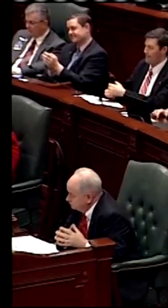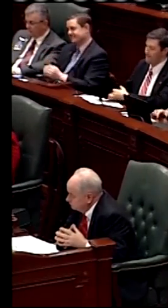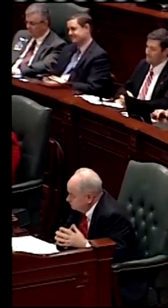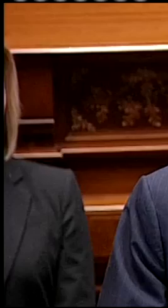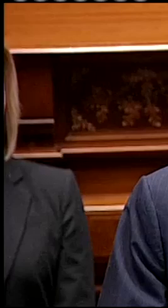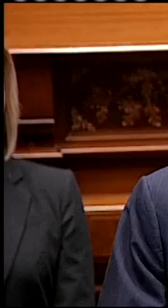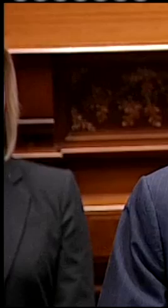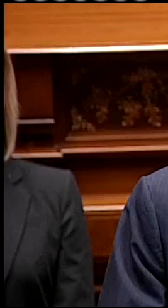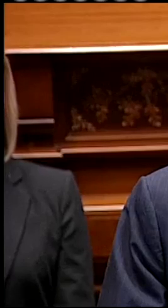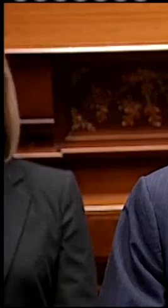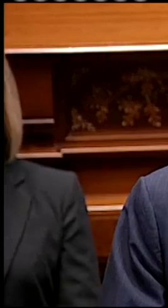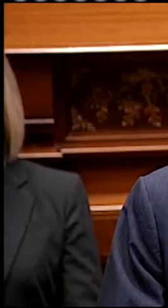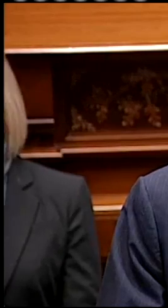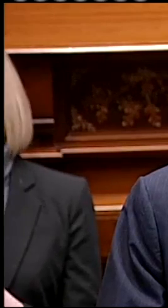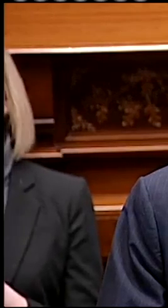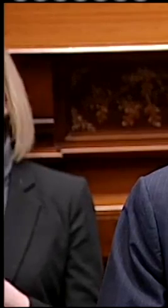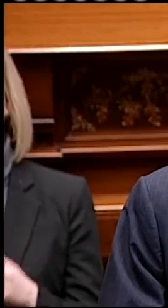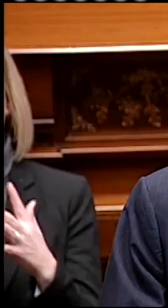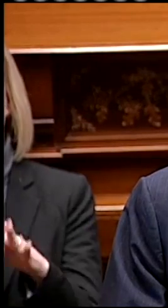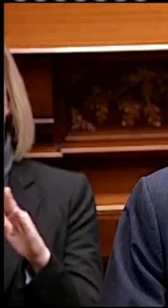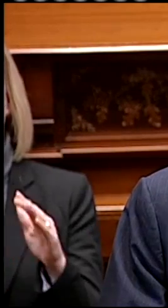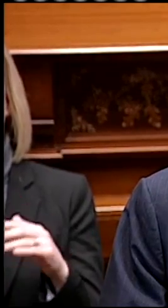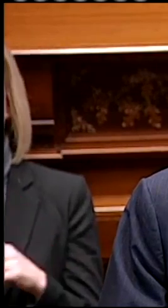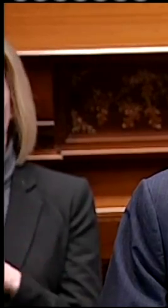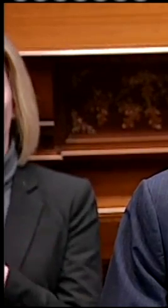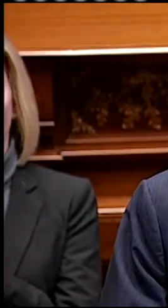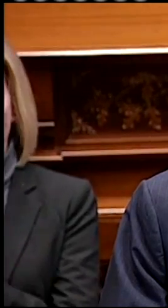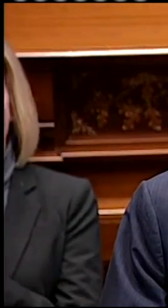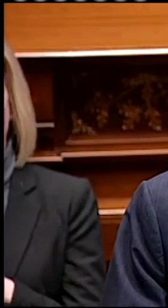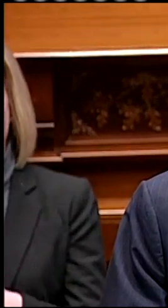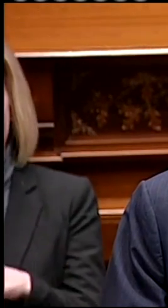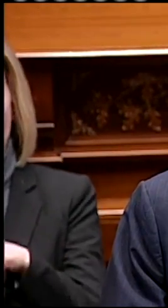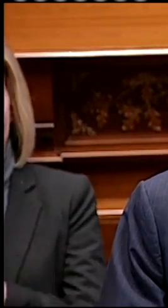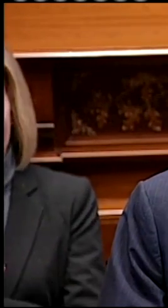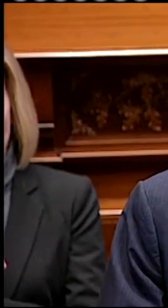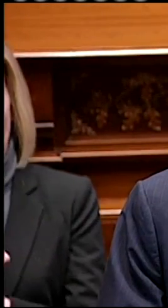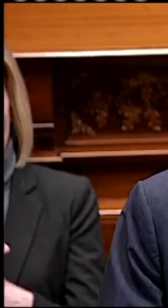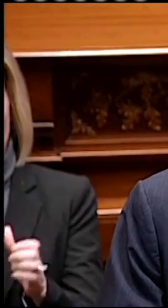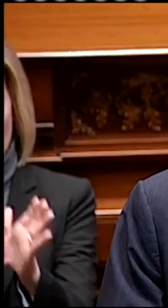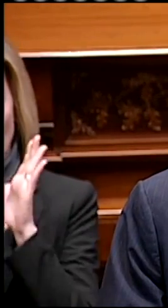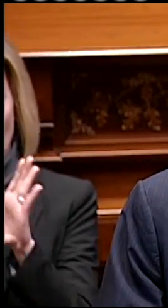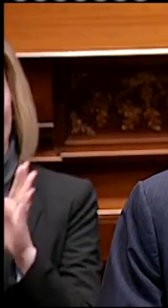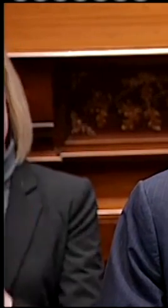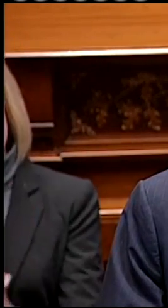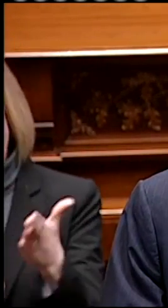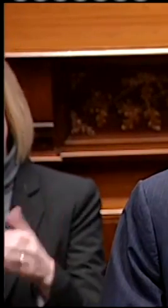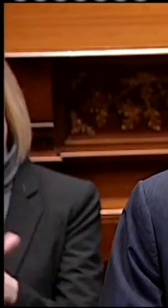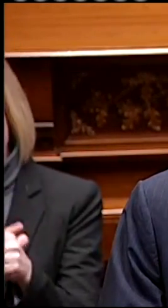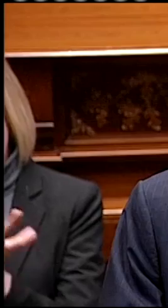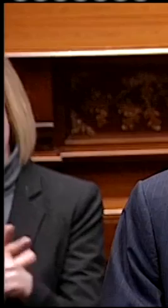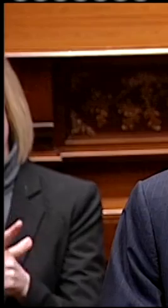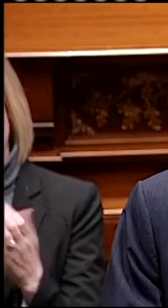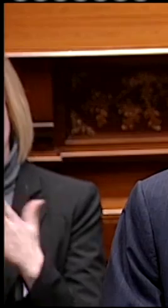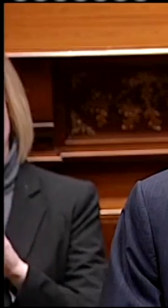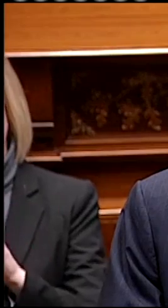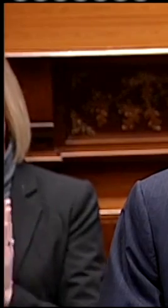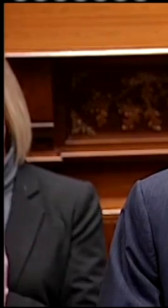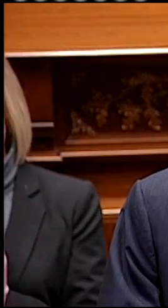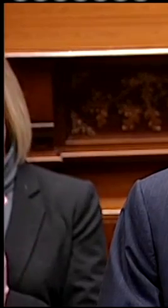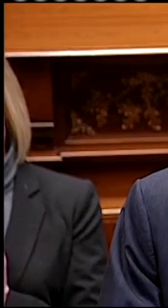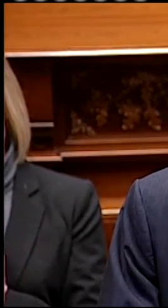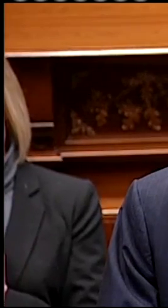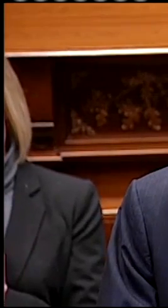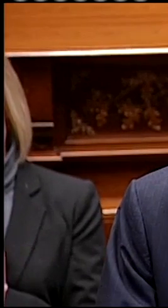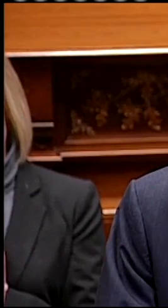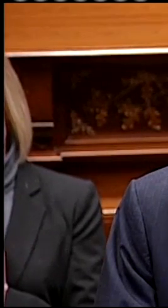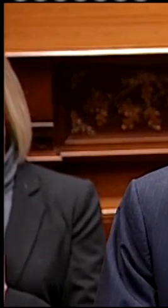We impose more than 280 unfunded mandates that cost local communities billions.